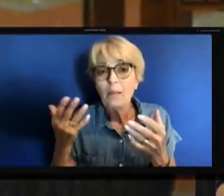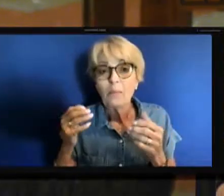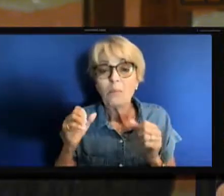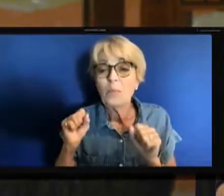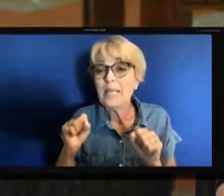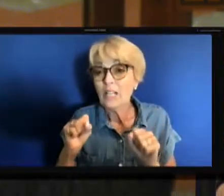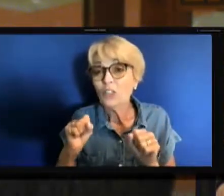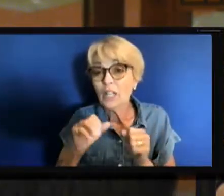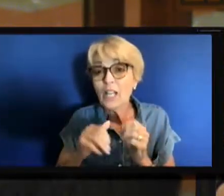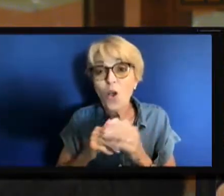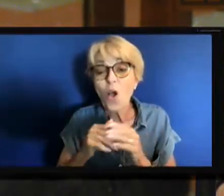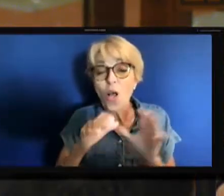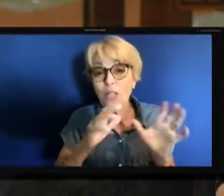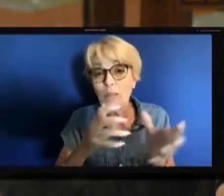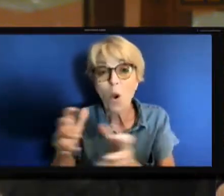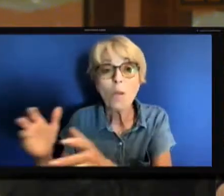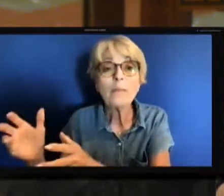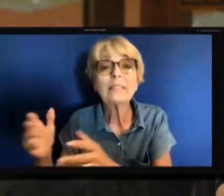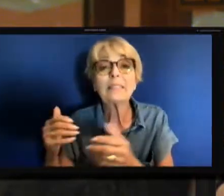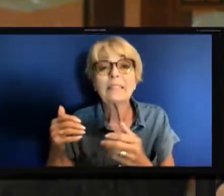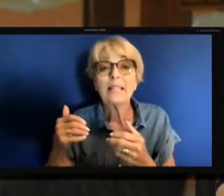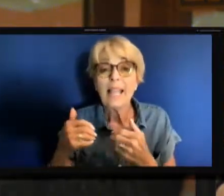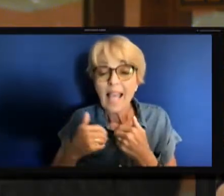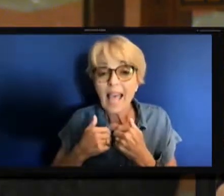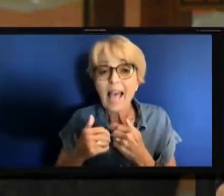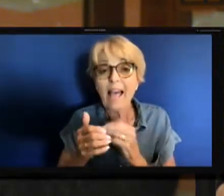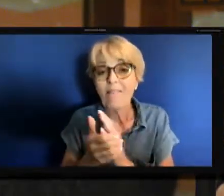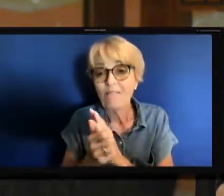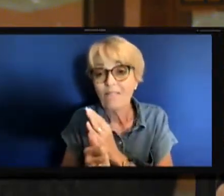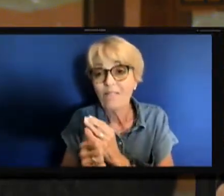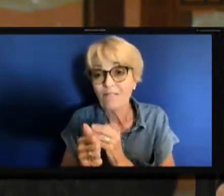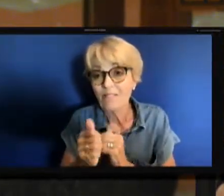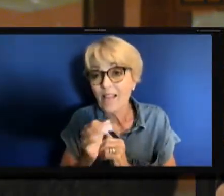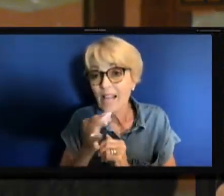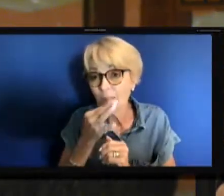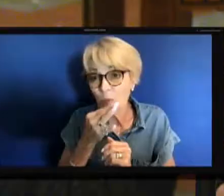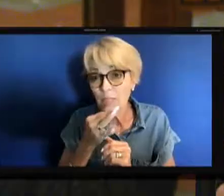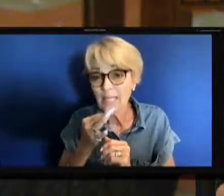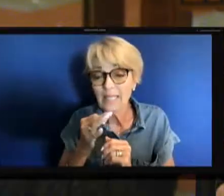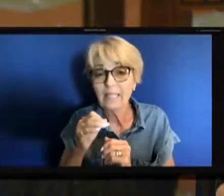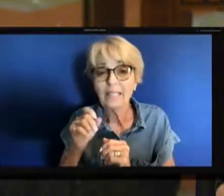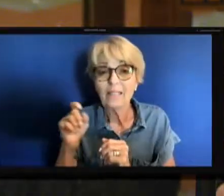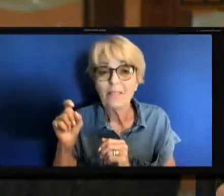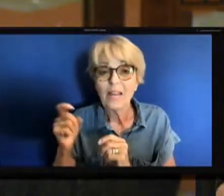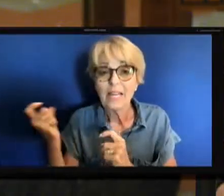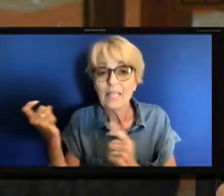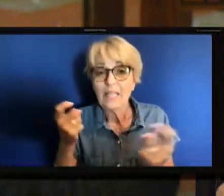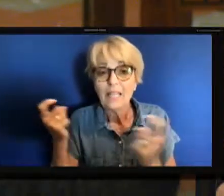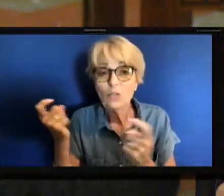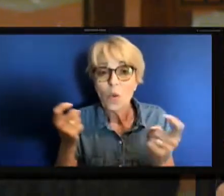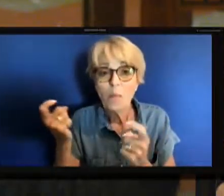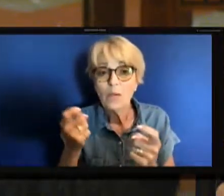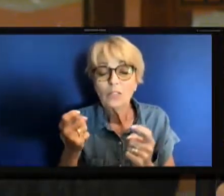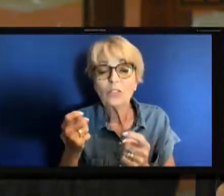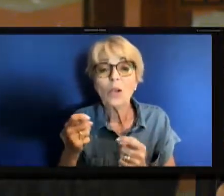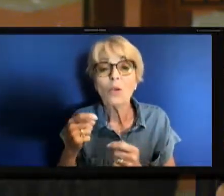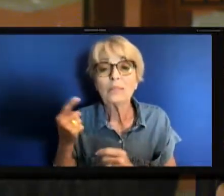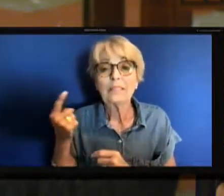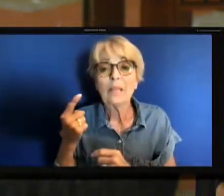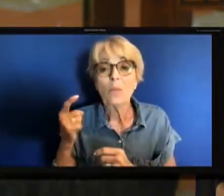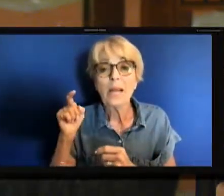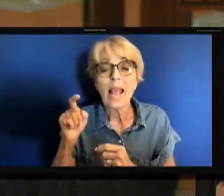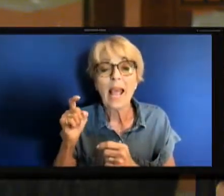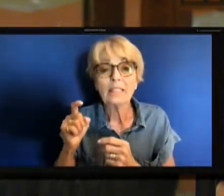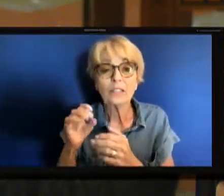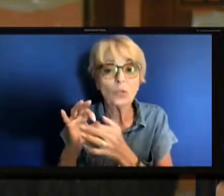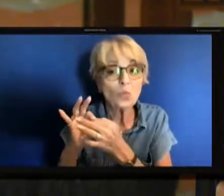departments have expertise that needs to be contributed, then OMB plays a coordinating role in making sure that all